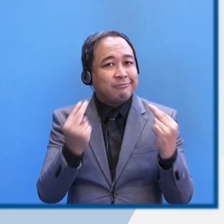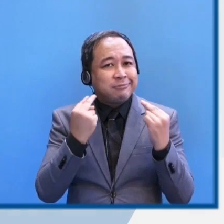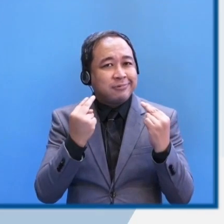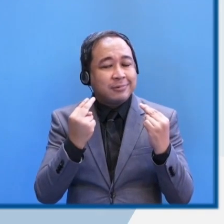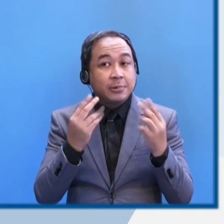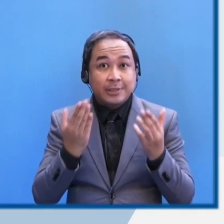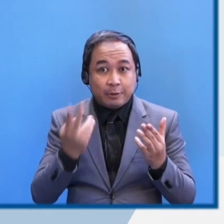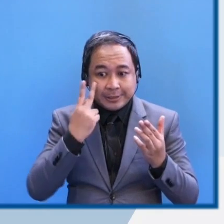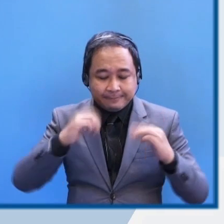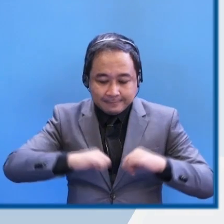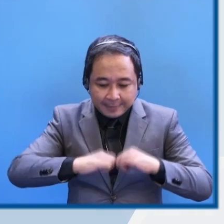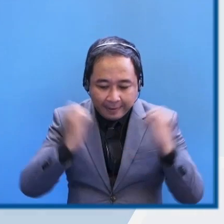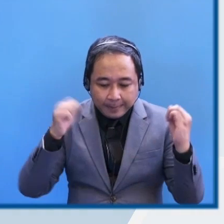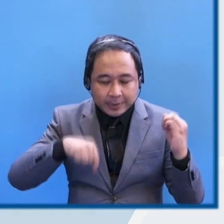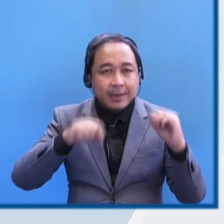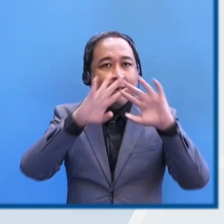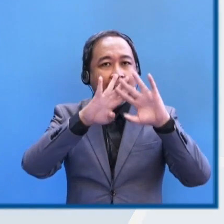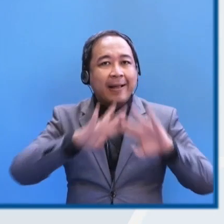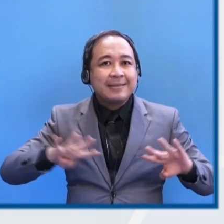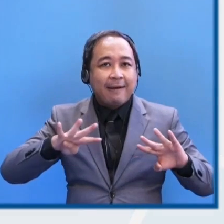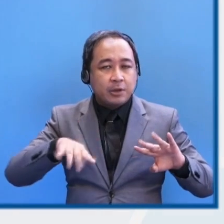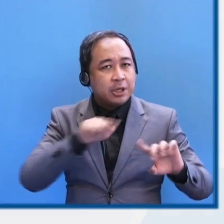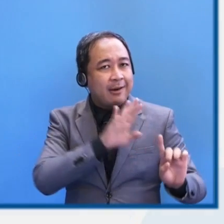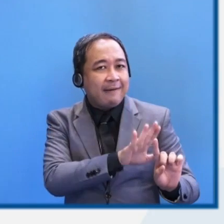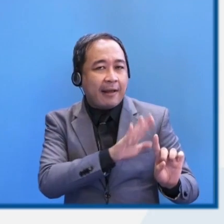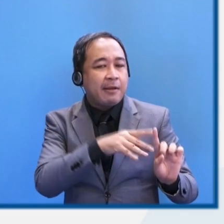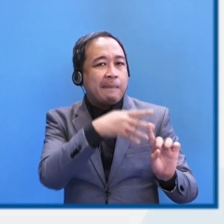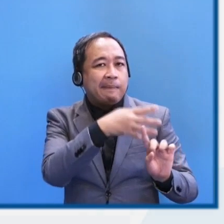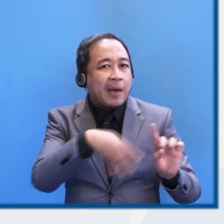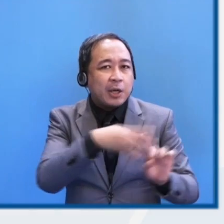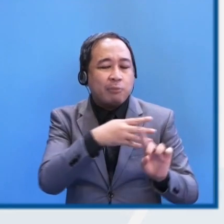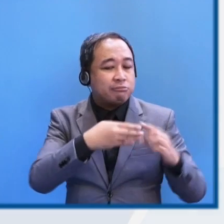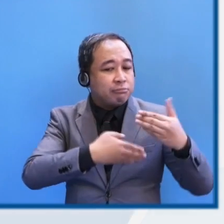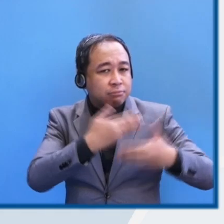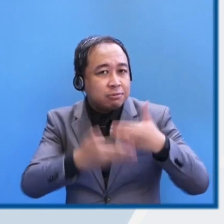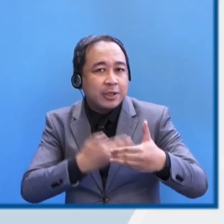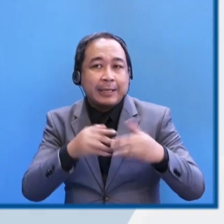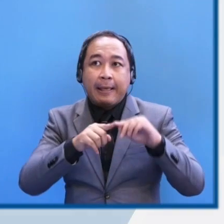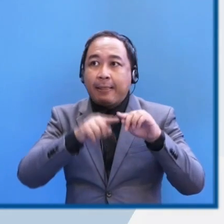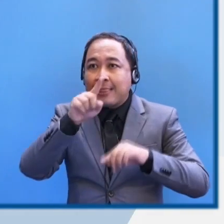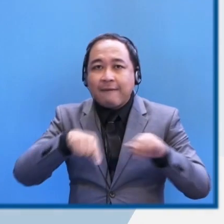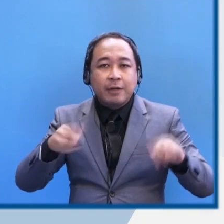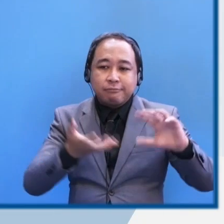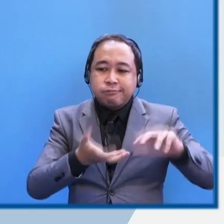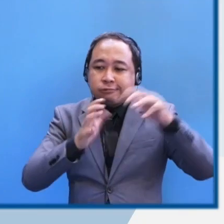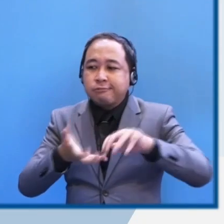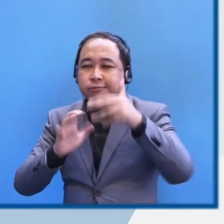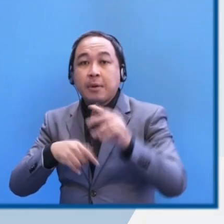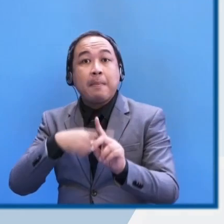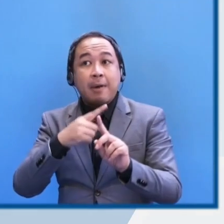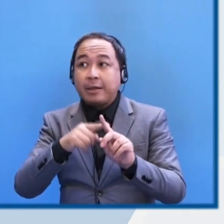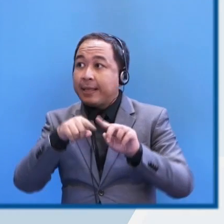the ASEAN's experience in breaking the silos towards multi-hazard and multi-sectoral approaches to managing